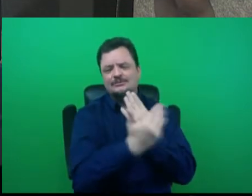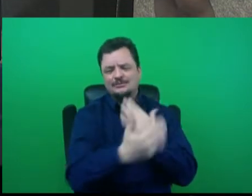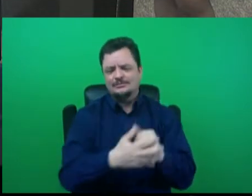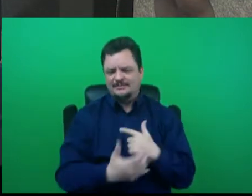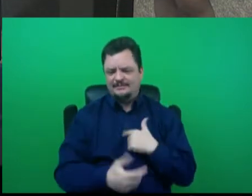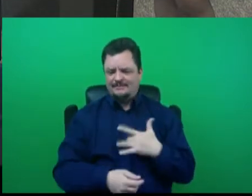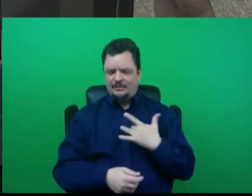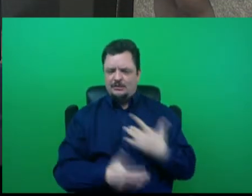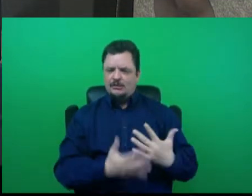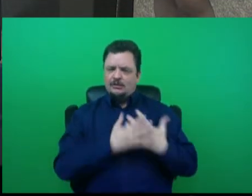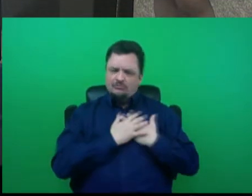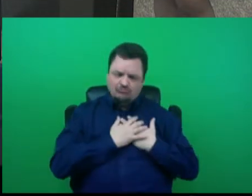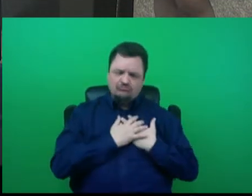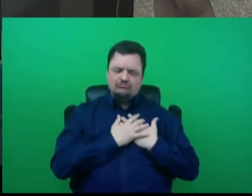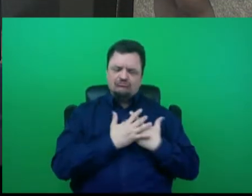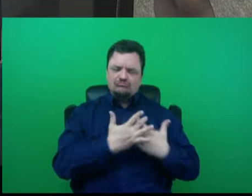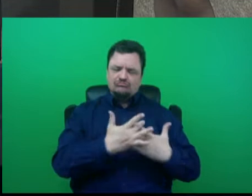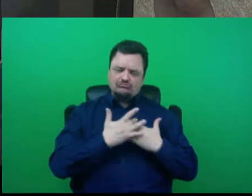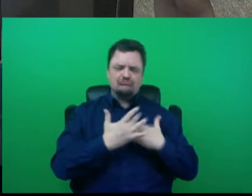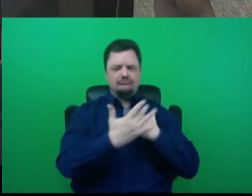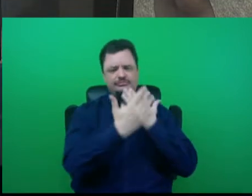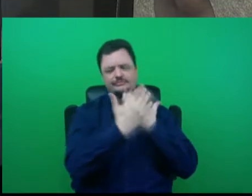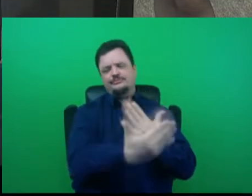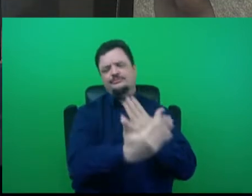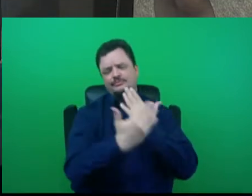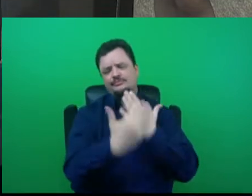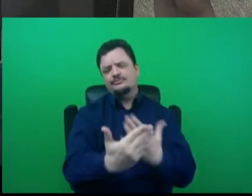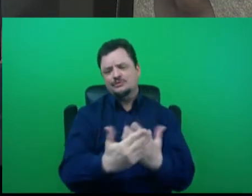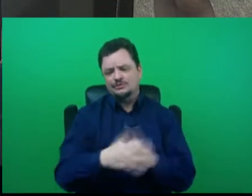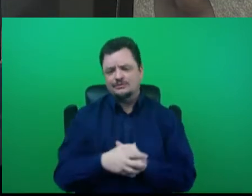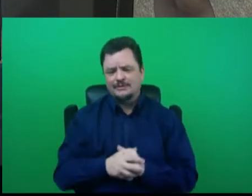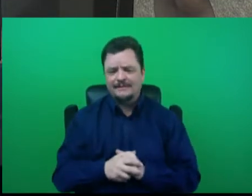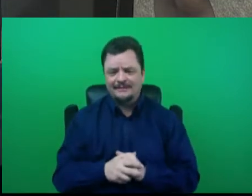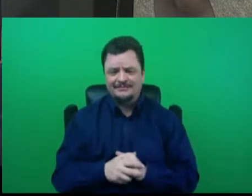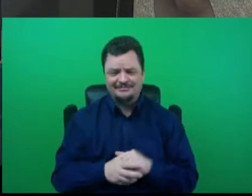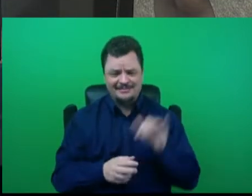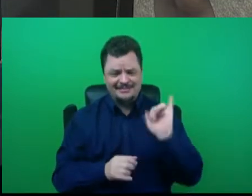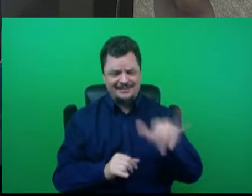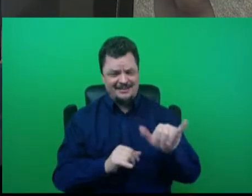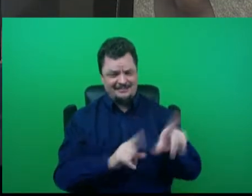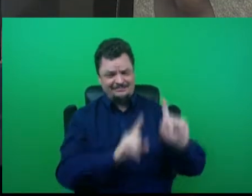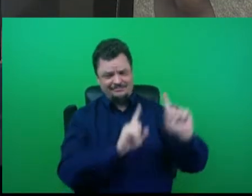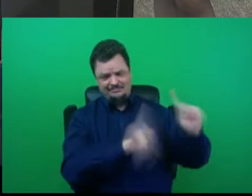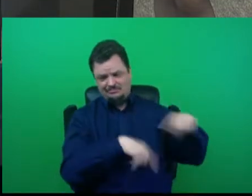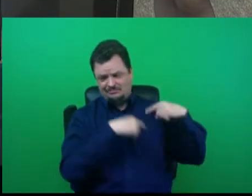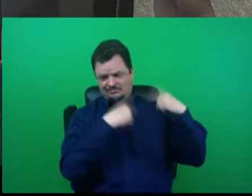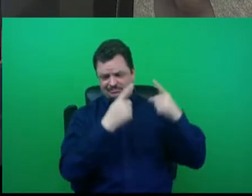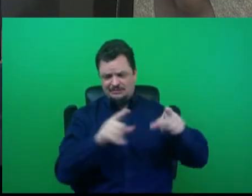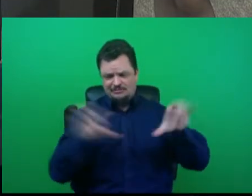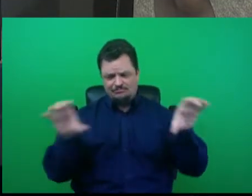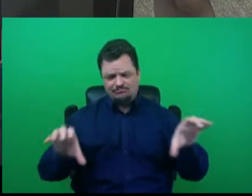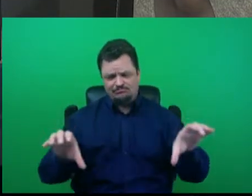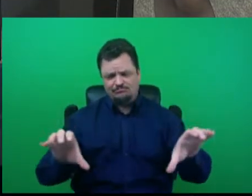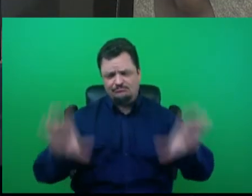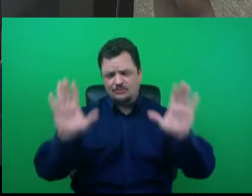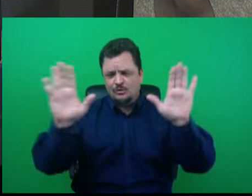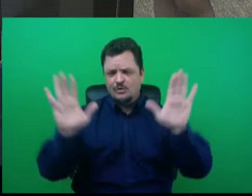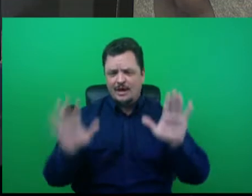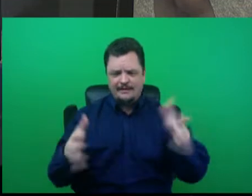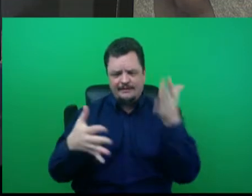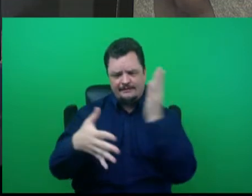know, over the years, it's great to have accomplishments. It's great to have expertise